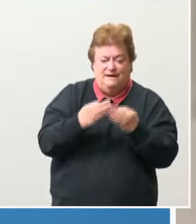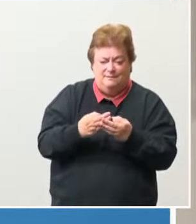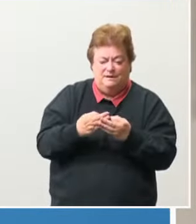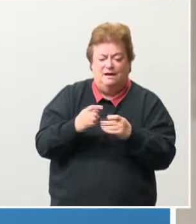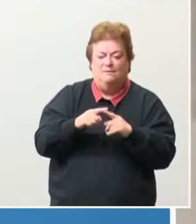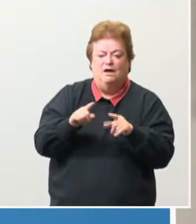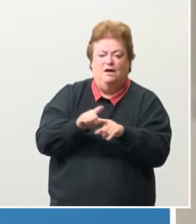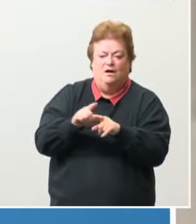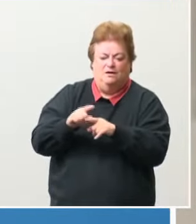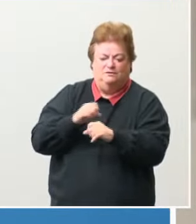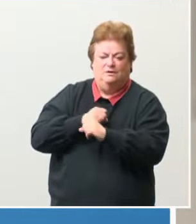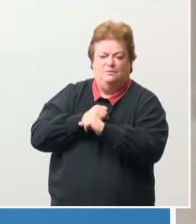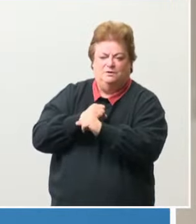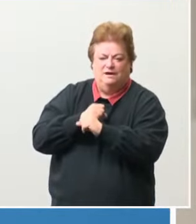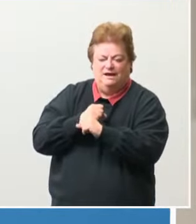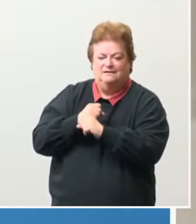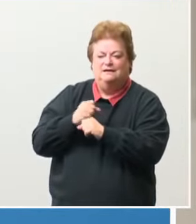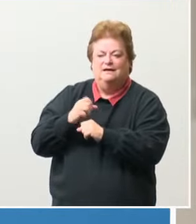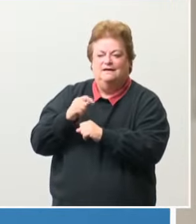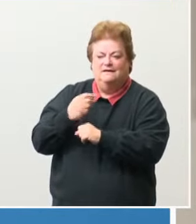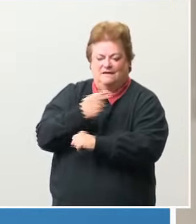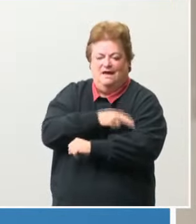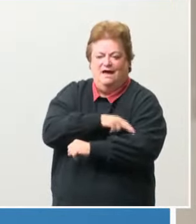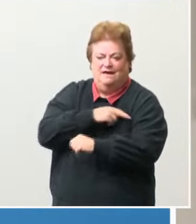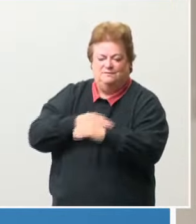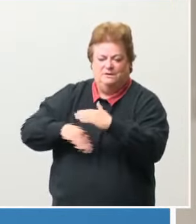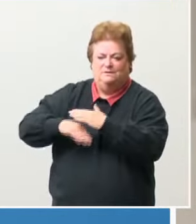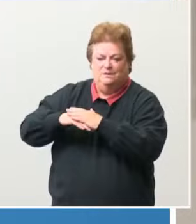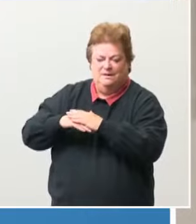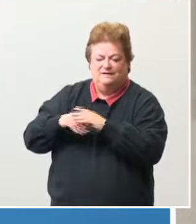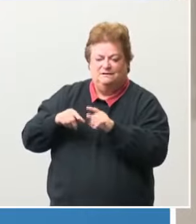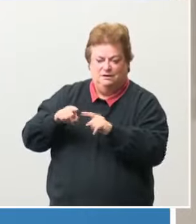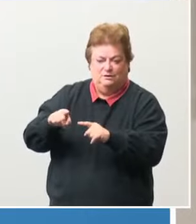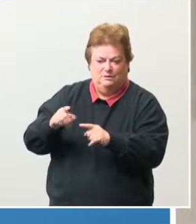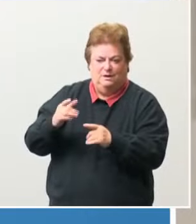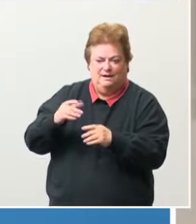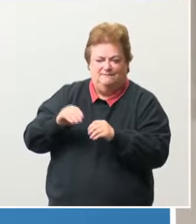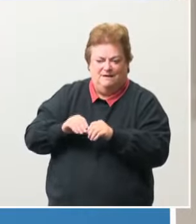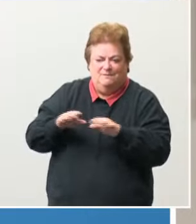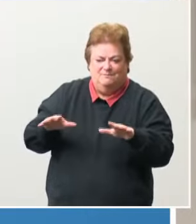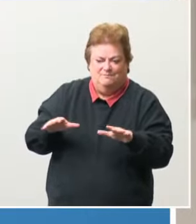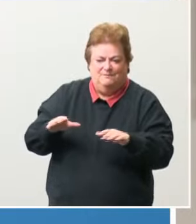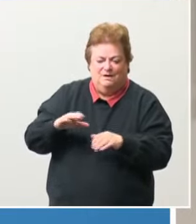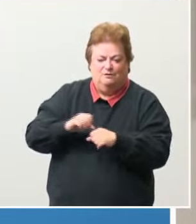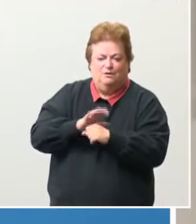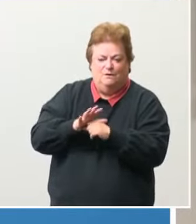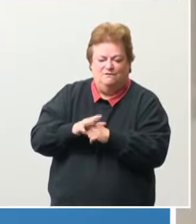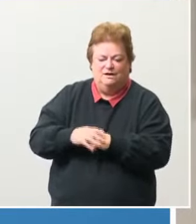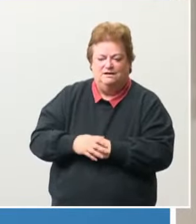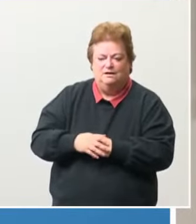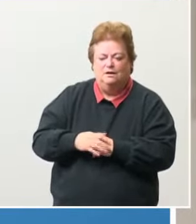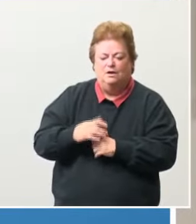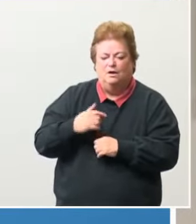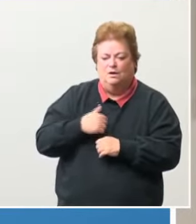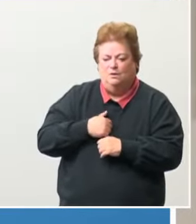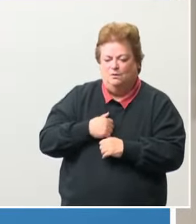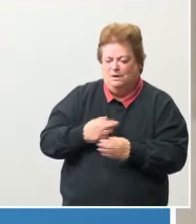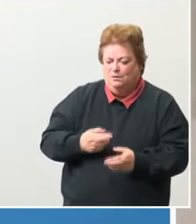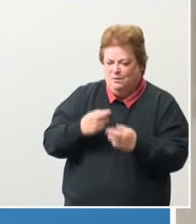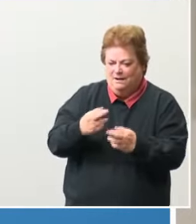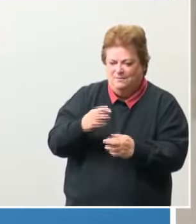can also help preserve hospital capacity during this pandemic. Flu vaccine is recommended for